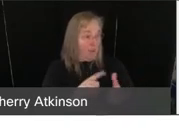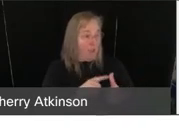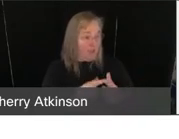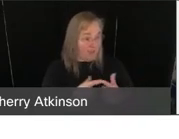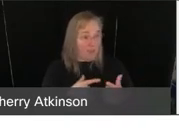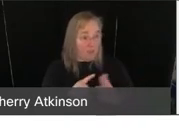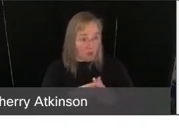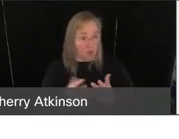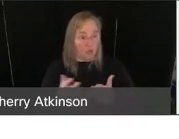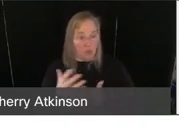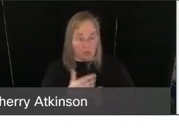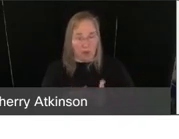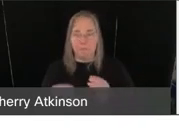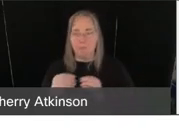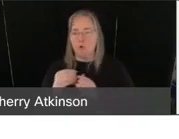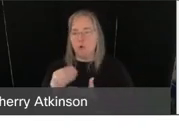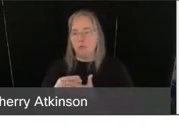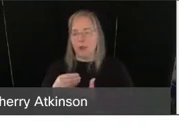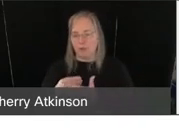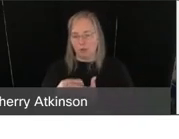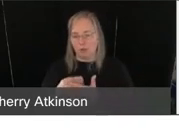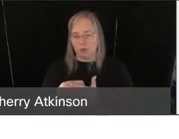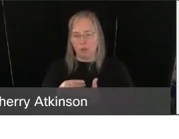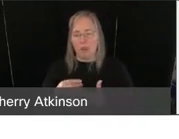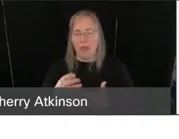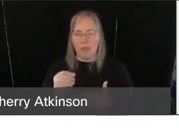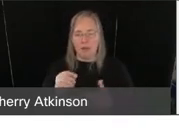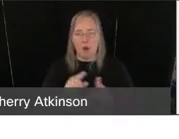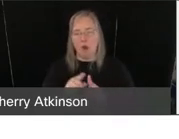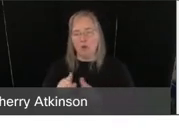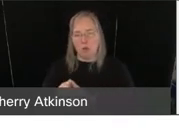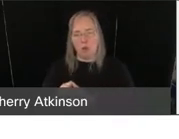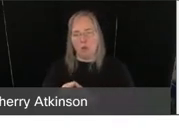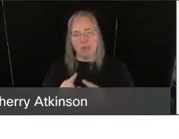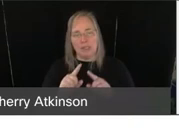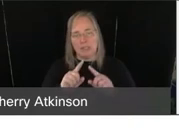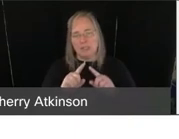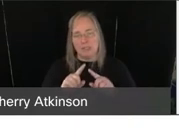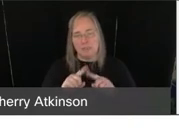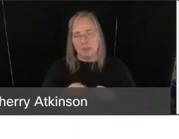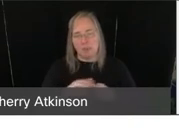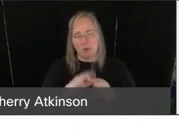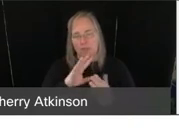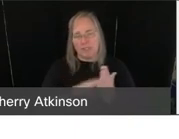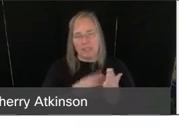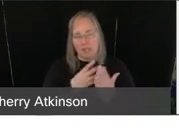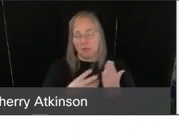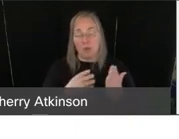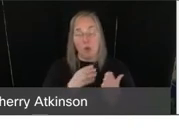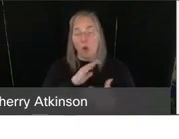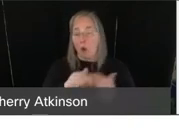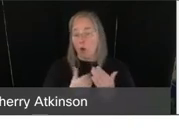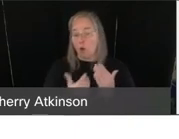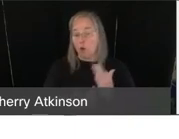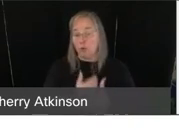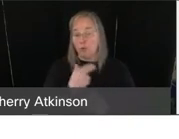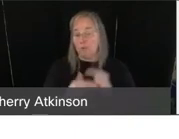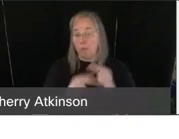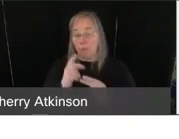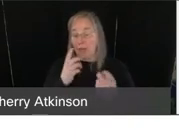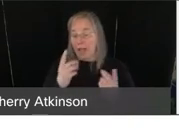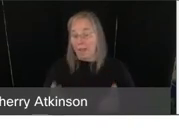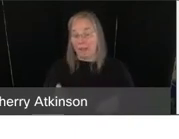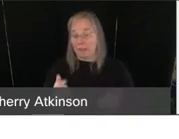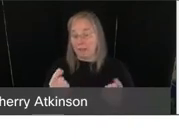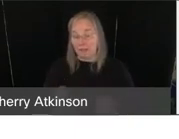revenue, and also depend on development schedule, because not all the new development is going to happen overnight. So given time, eventually there will be more and